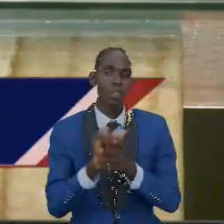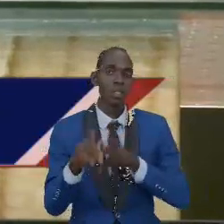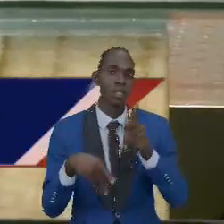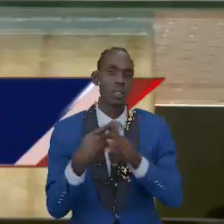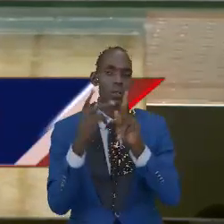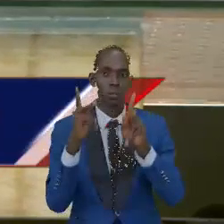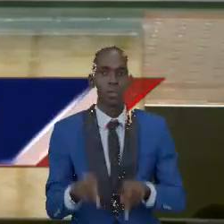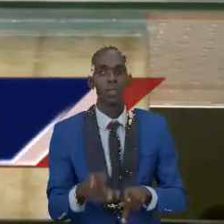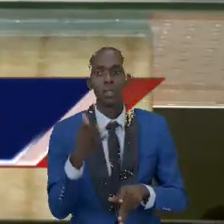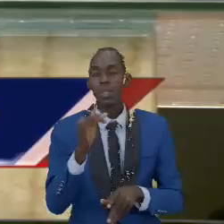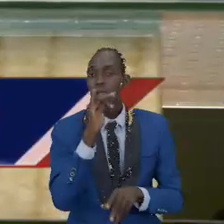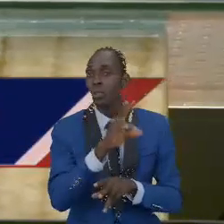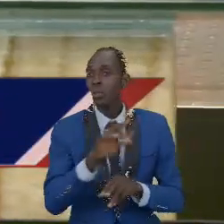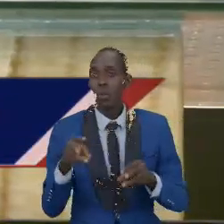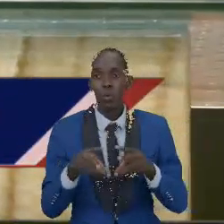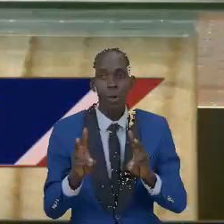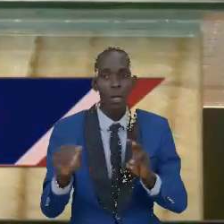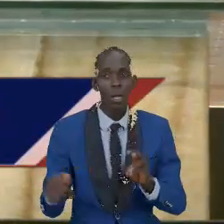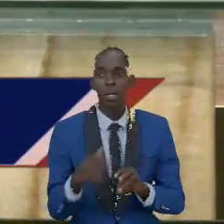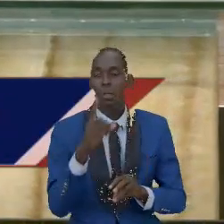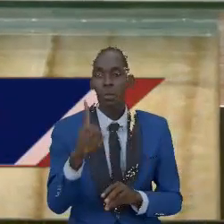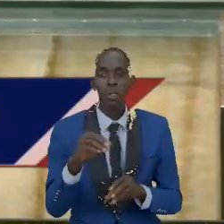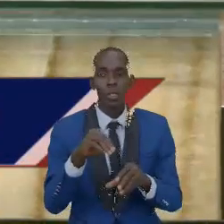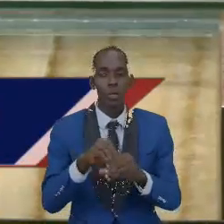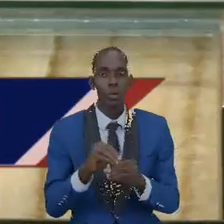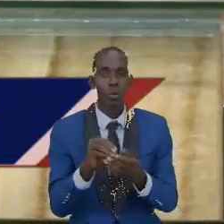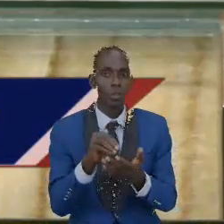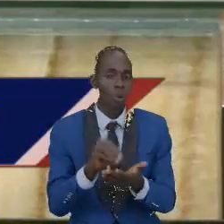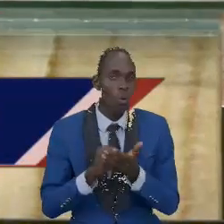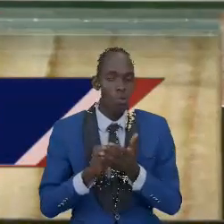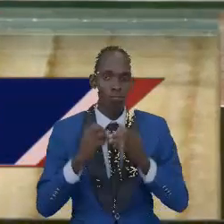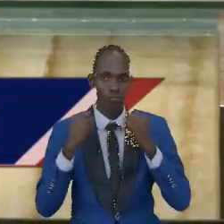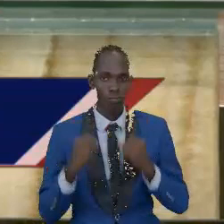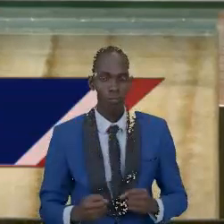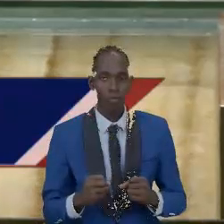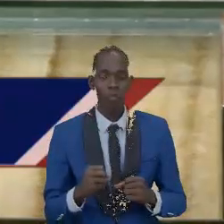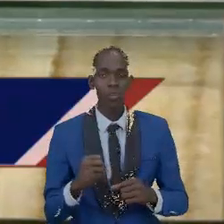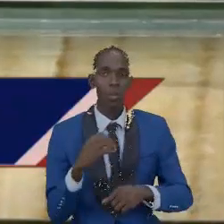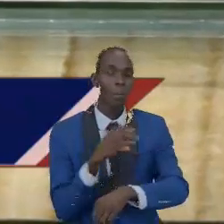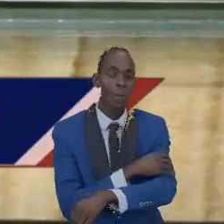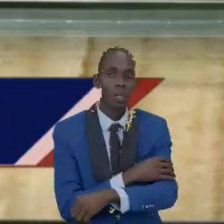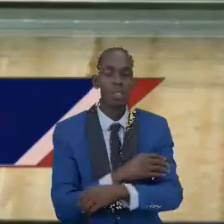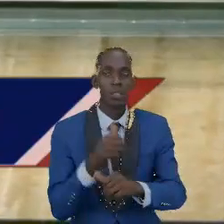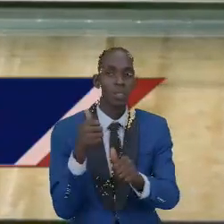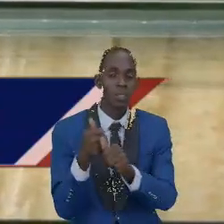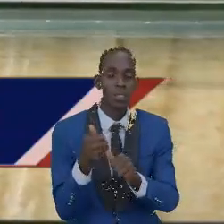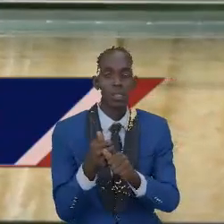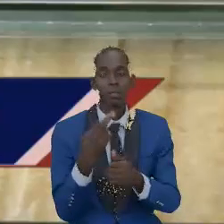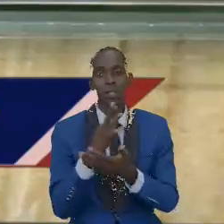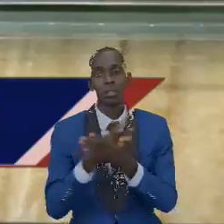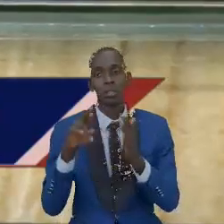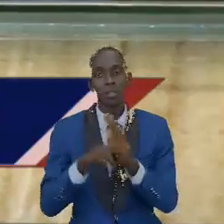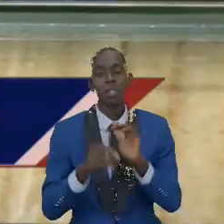There is no way anyone in his own strength, in his own power, in self-righteousness